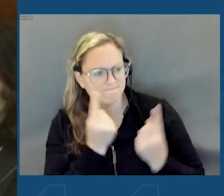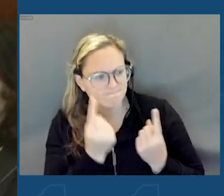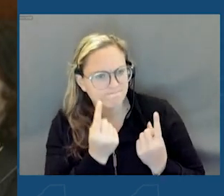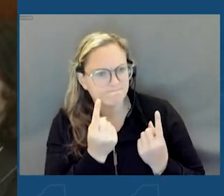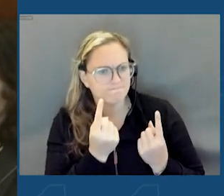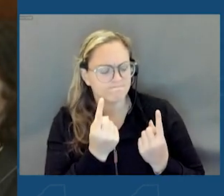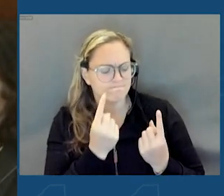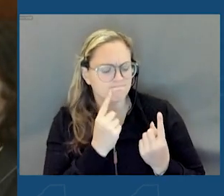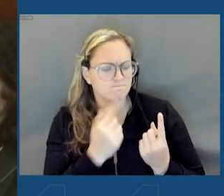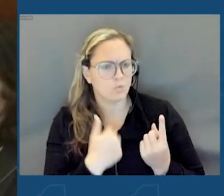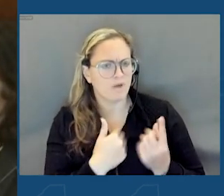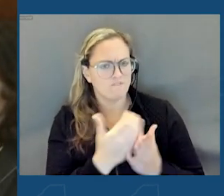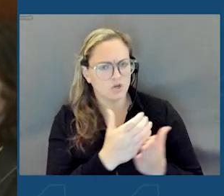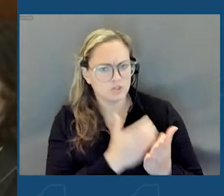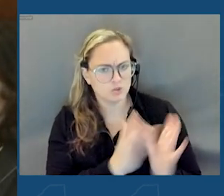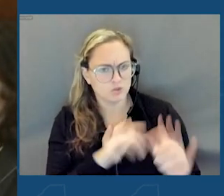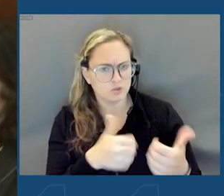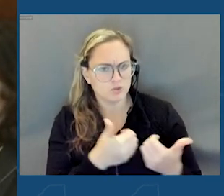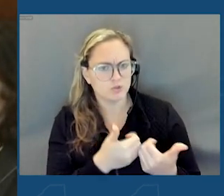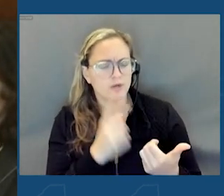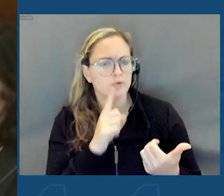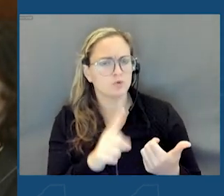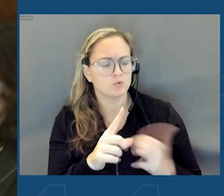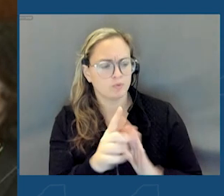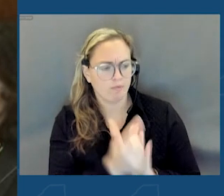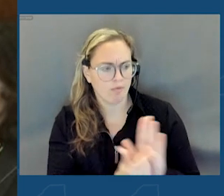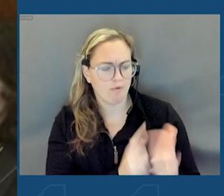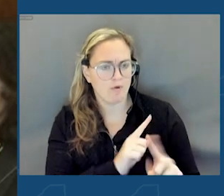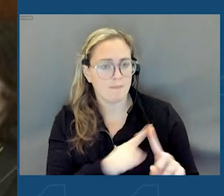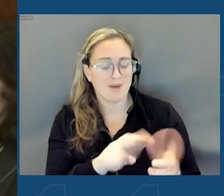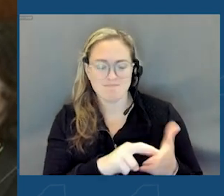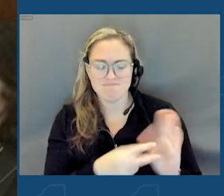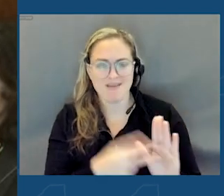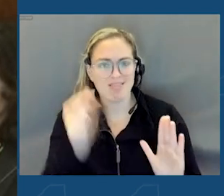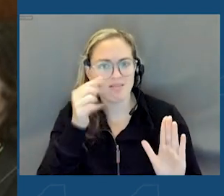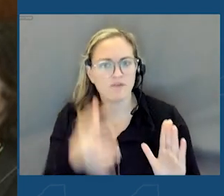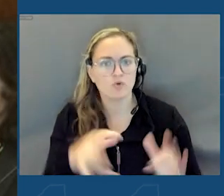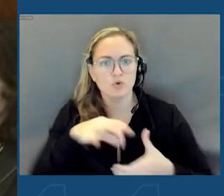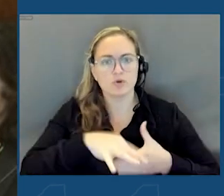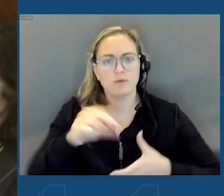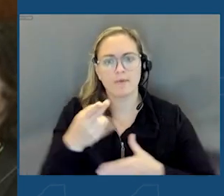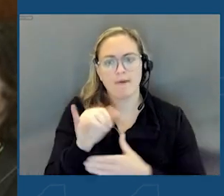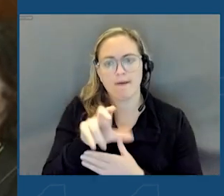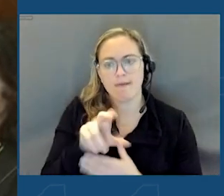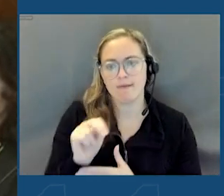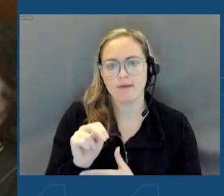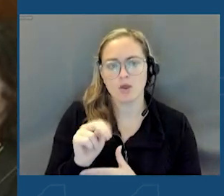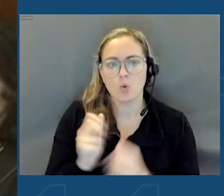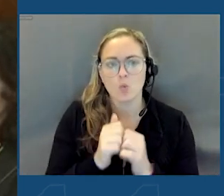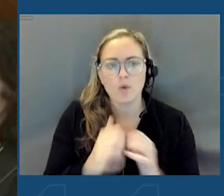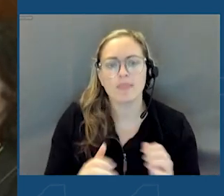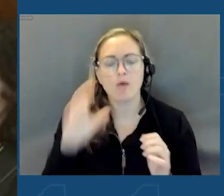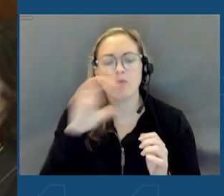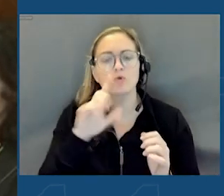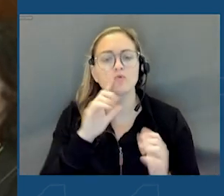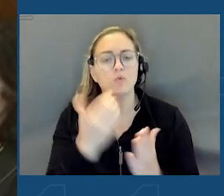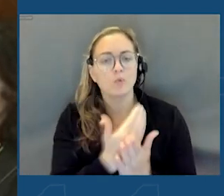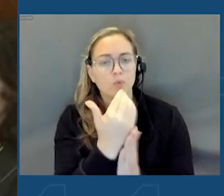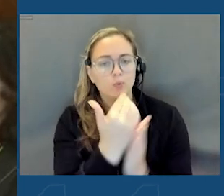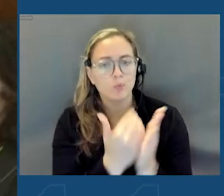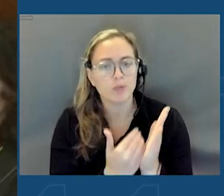a constitutional challenge to the statute, enabling the governor to nominate Judge Halligan without seeking a new list from the nominating